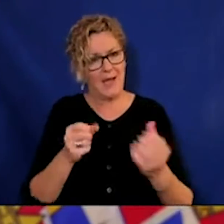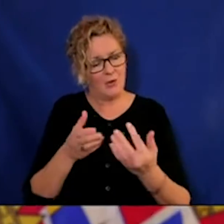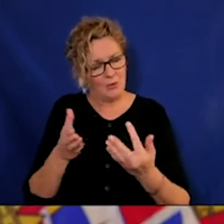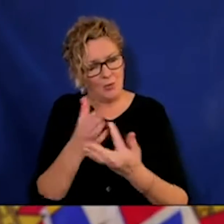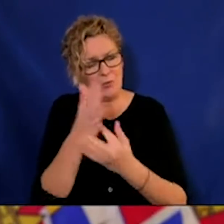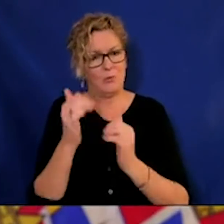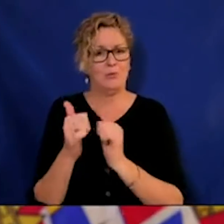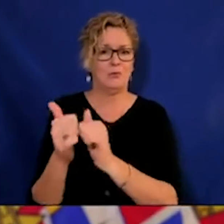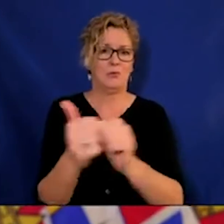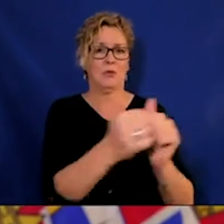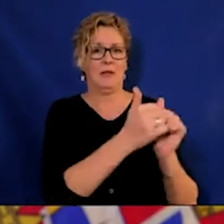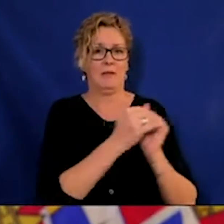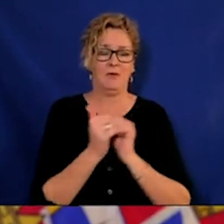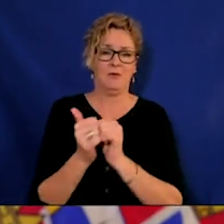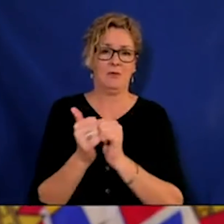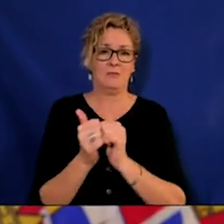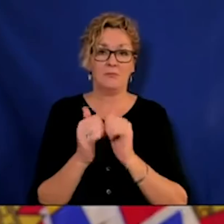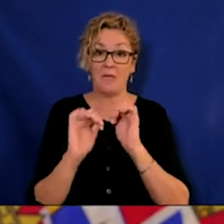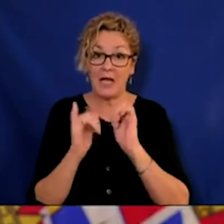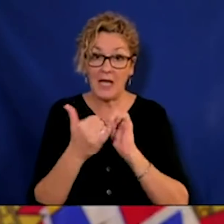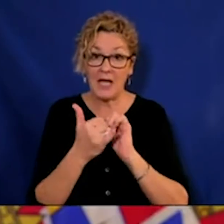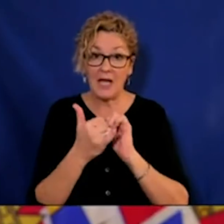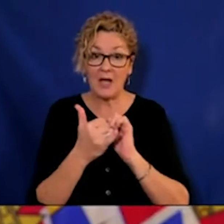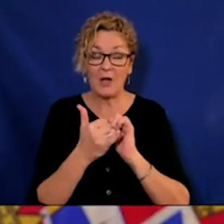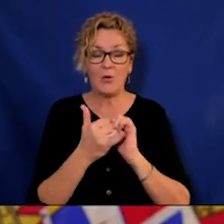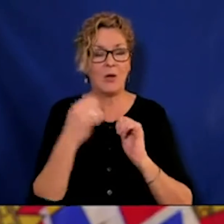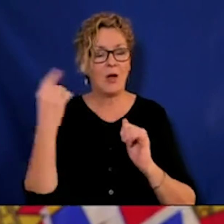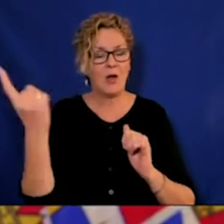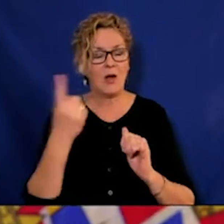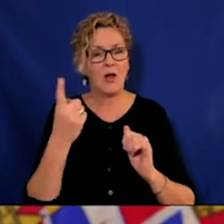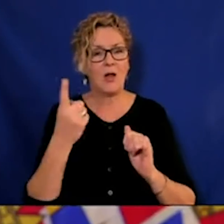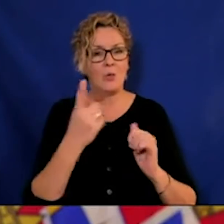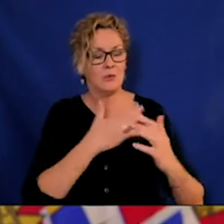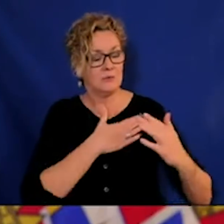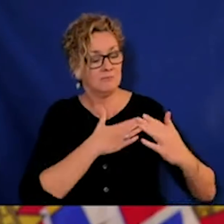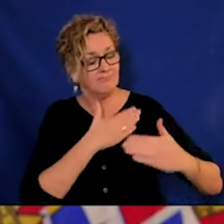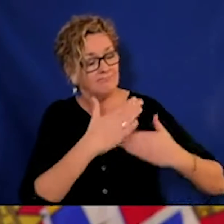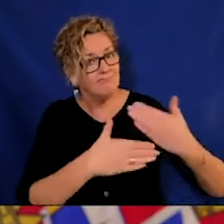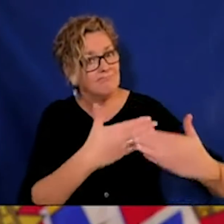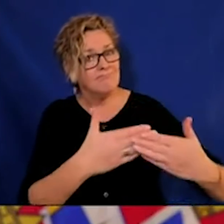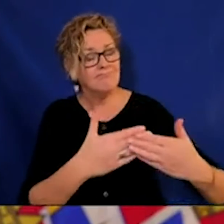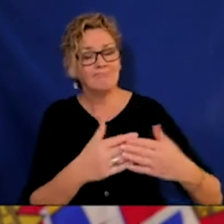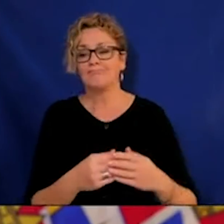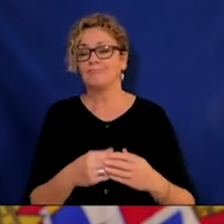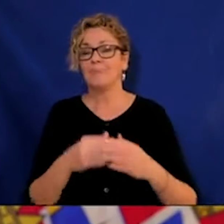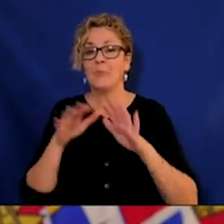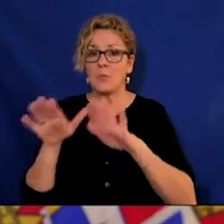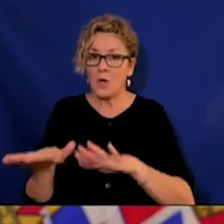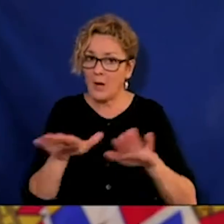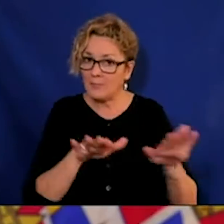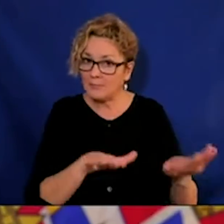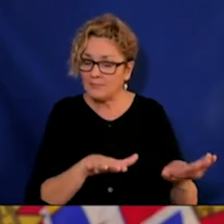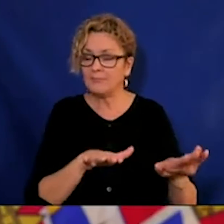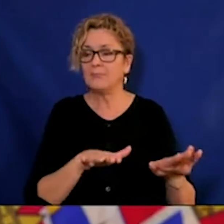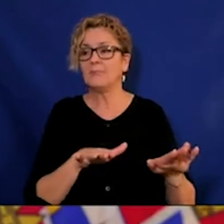been, by remembering to be kind and to stay calm and to stay safe.